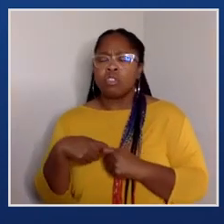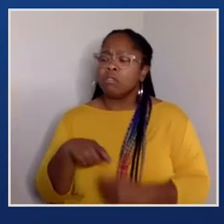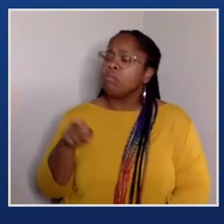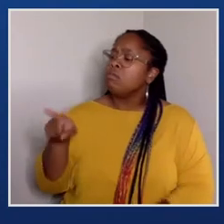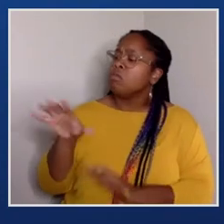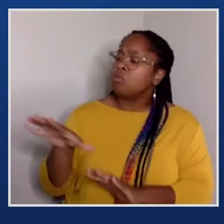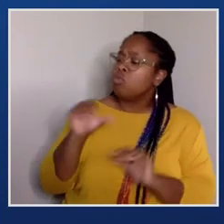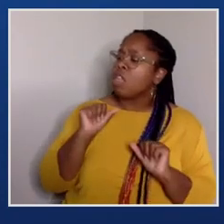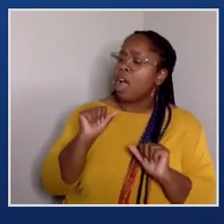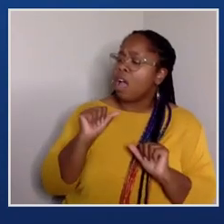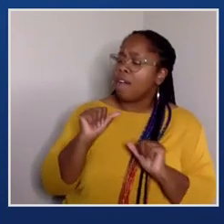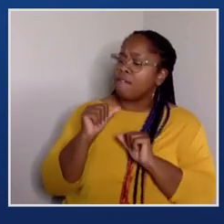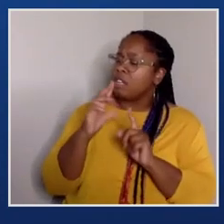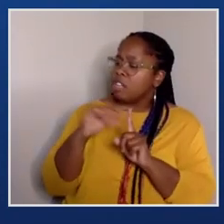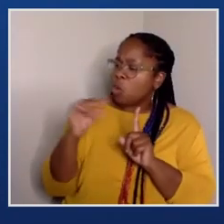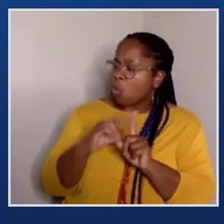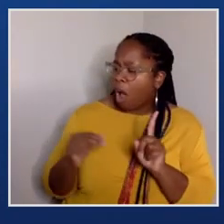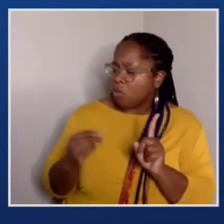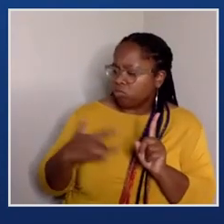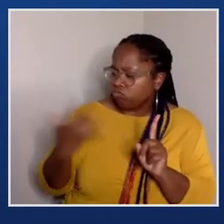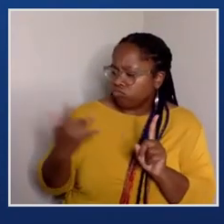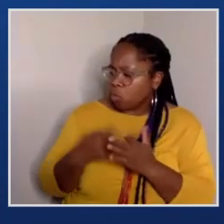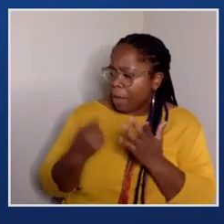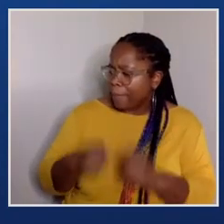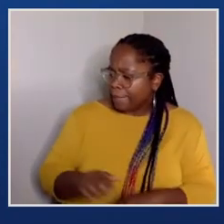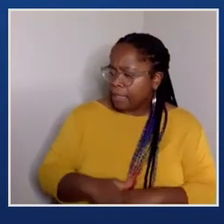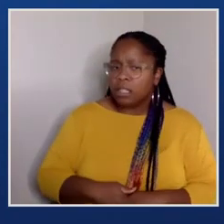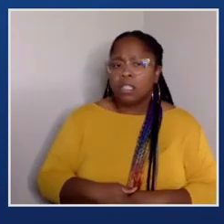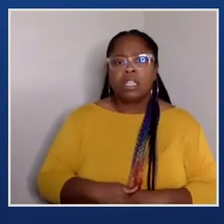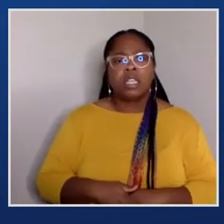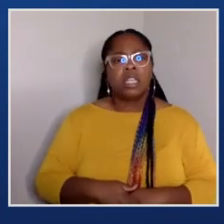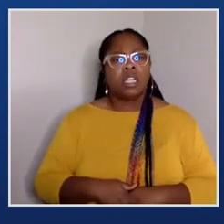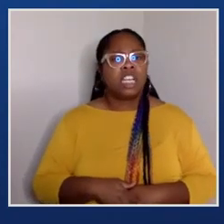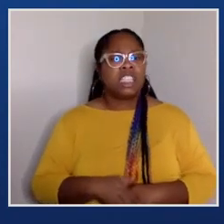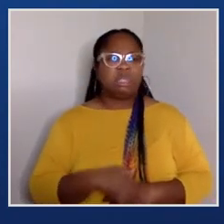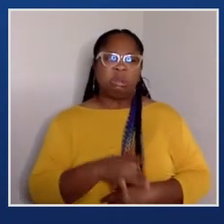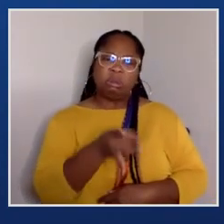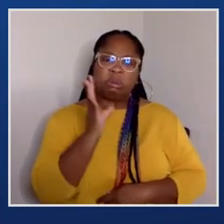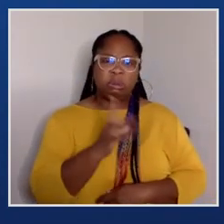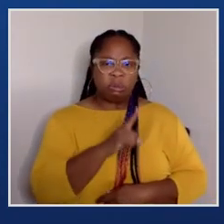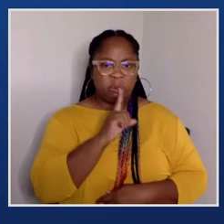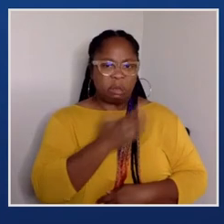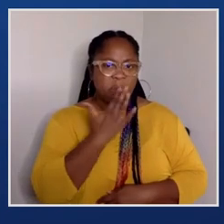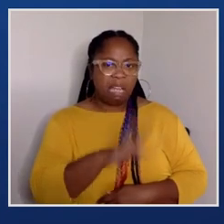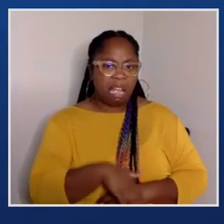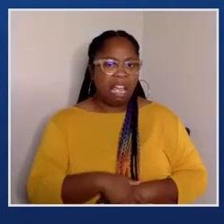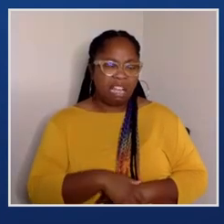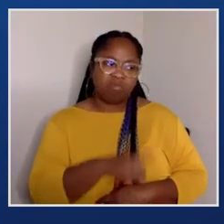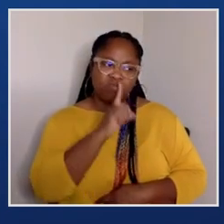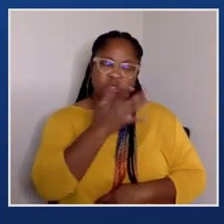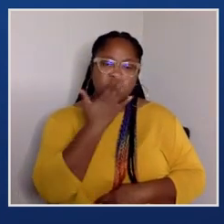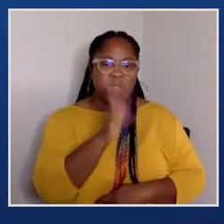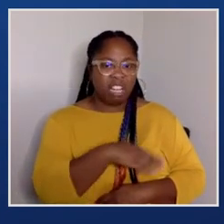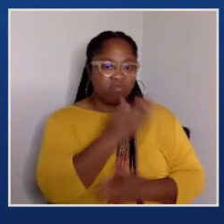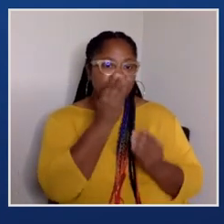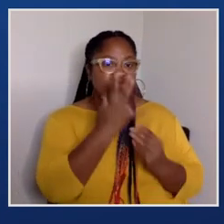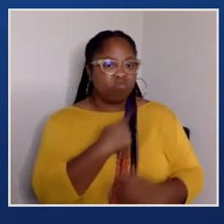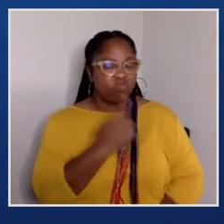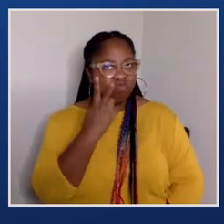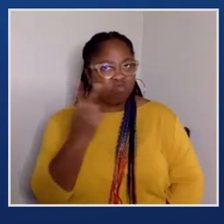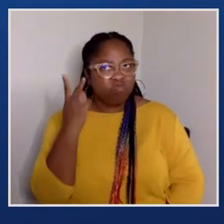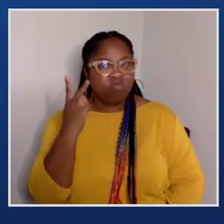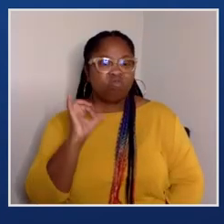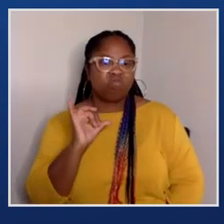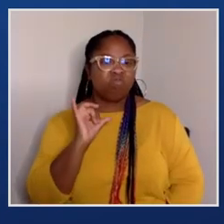¿Cómo te fue cuando te fuiste de Nicaragua? No, muy mal. Muy mal. Tuvimos muy mal.